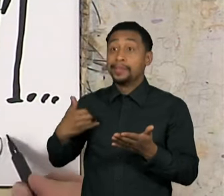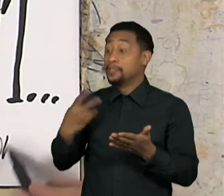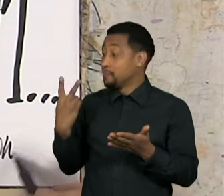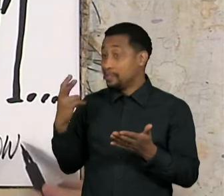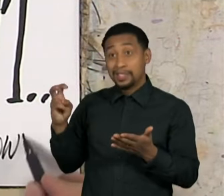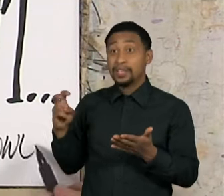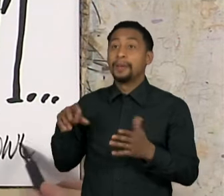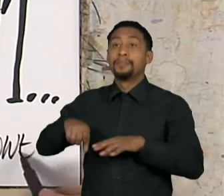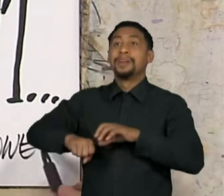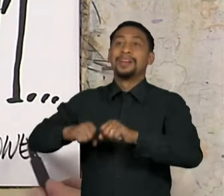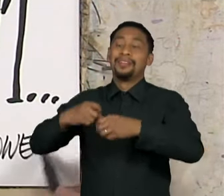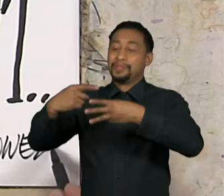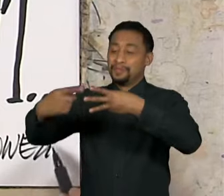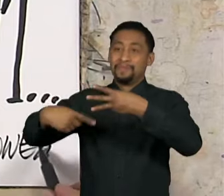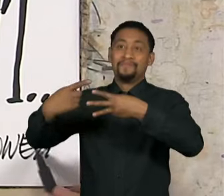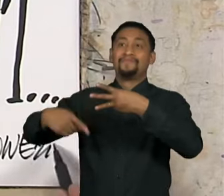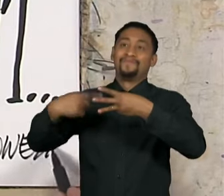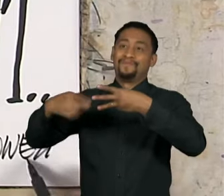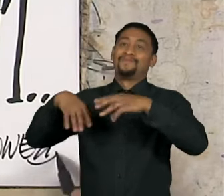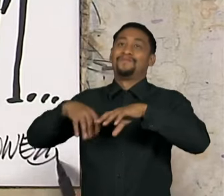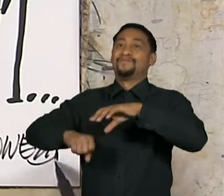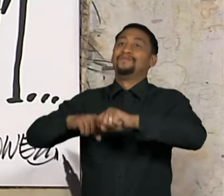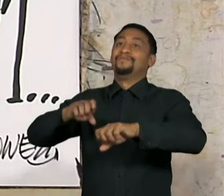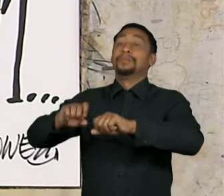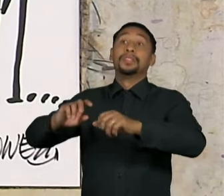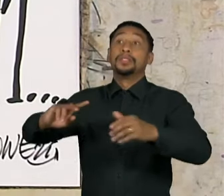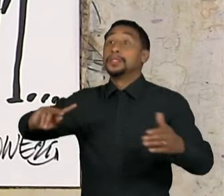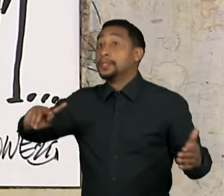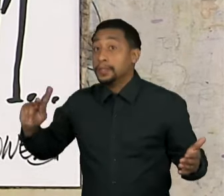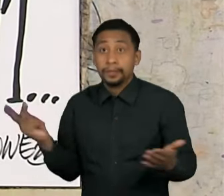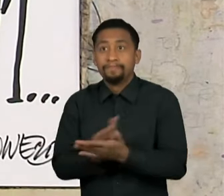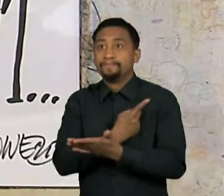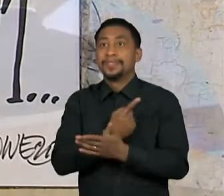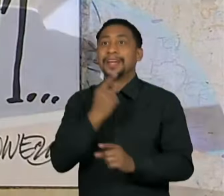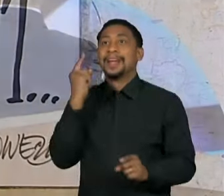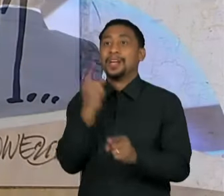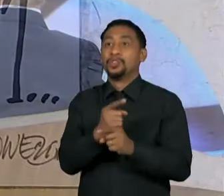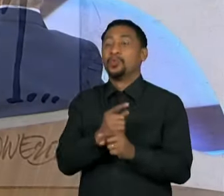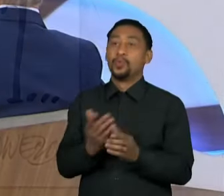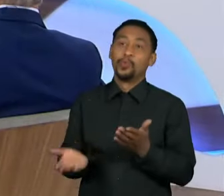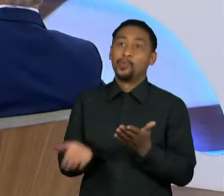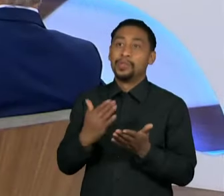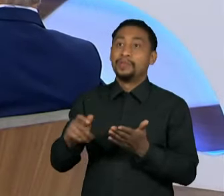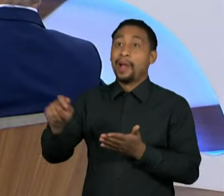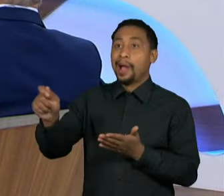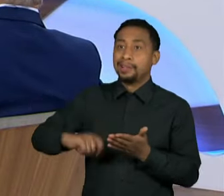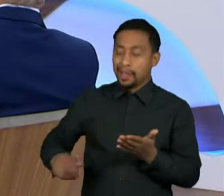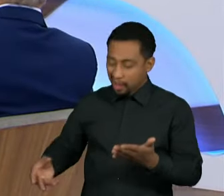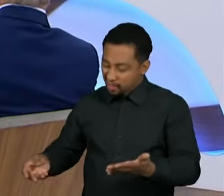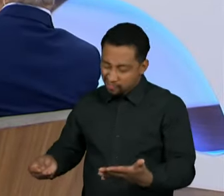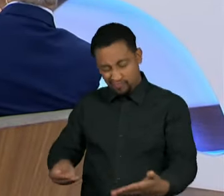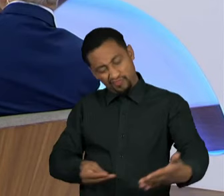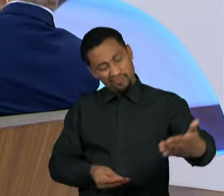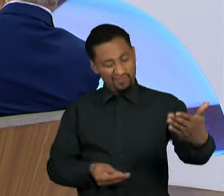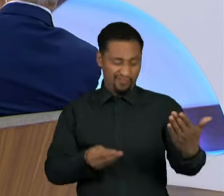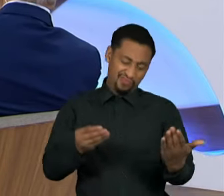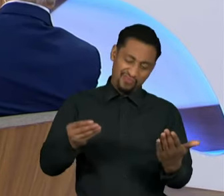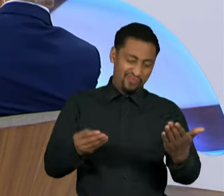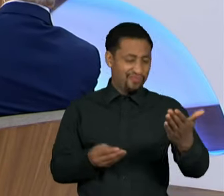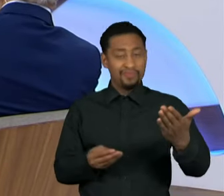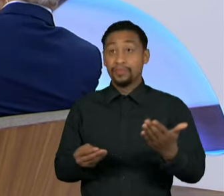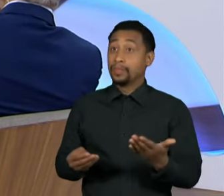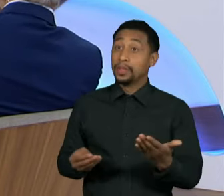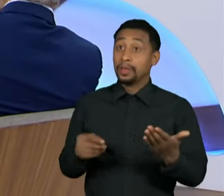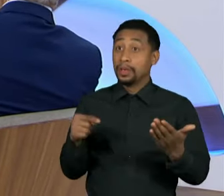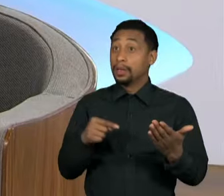old. He was a trash picker. And one day, he picked a torn book out of somebody's trash bin, and it turned out to